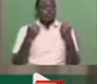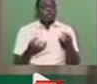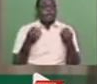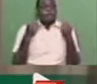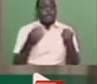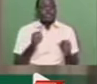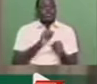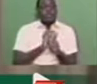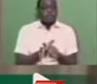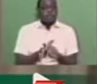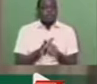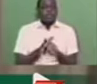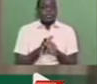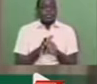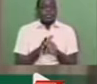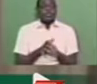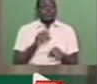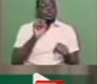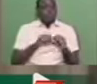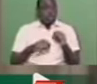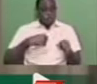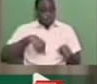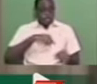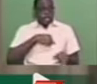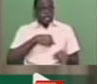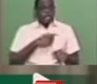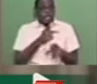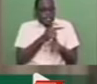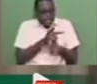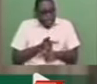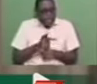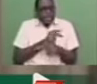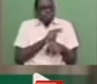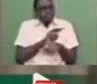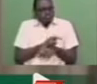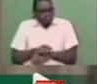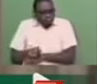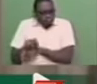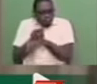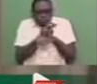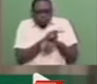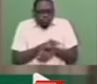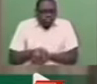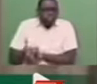watching very closely. I turn now to national security.